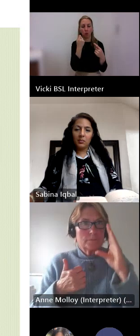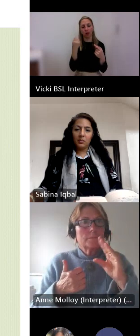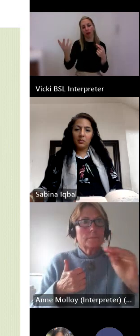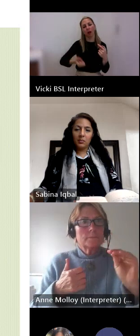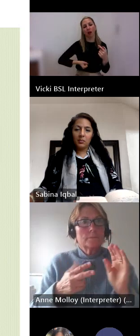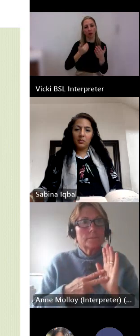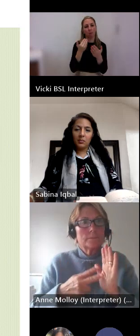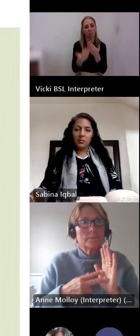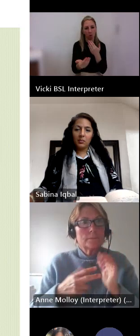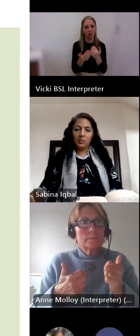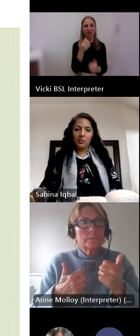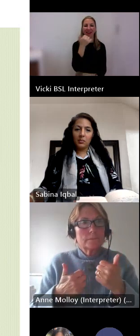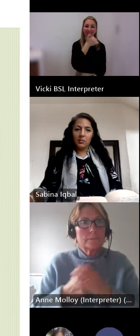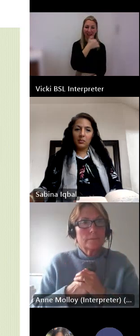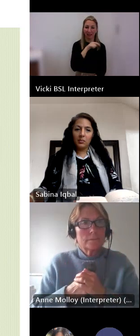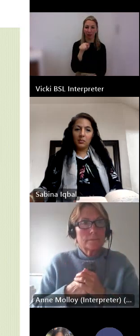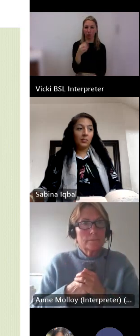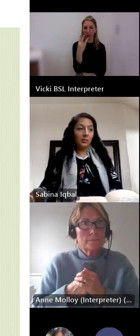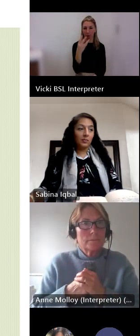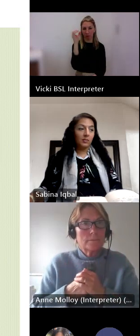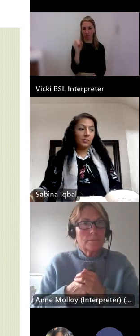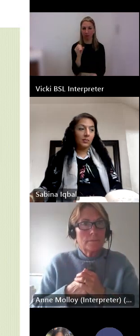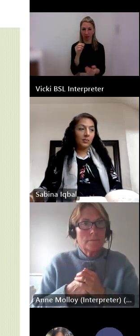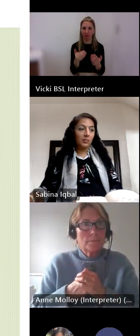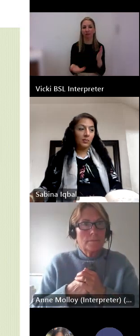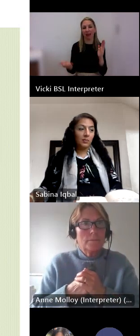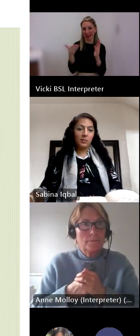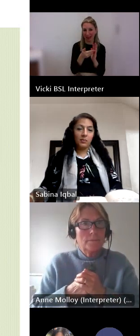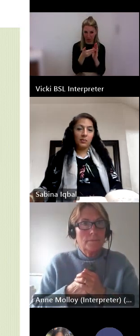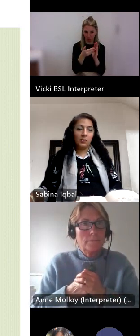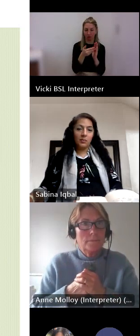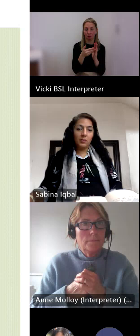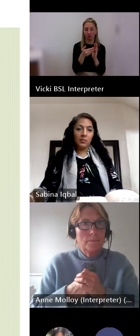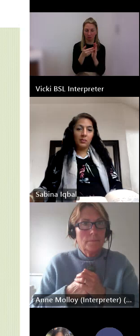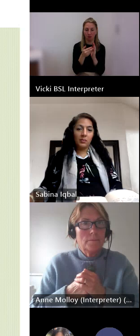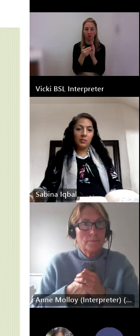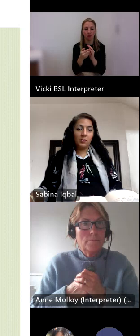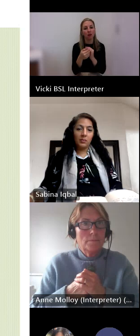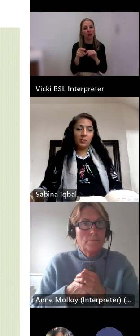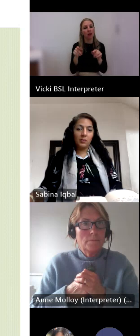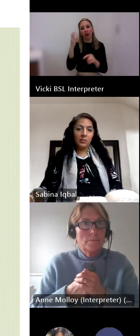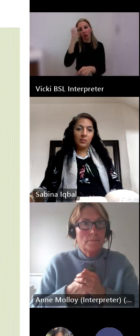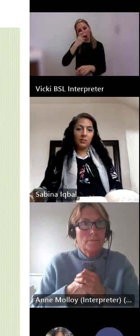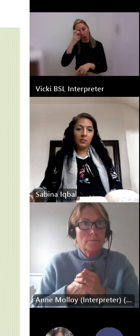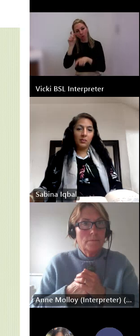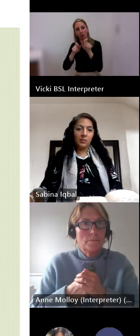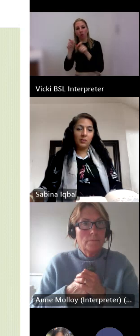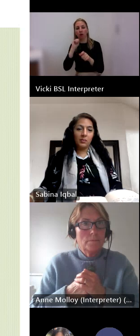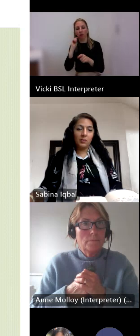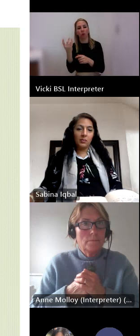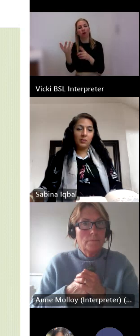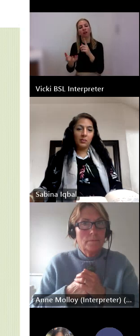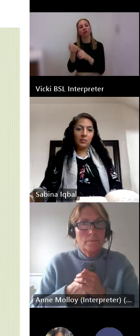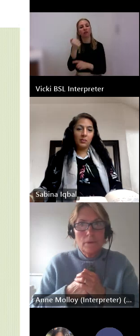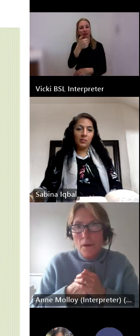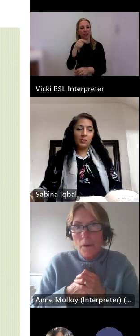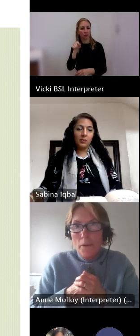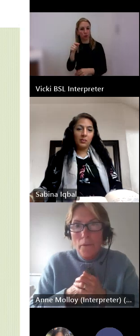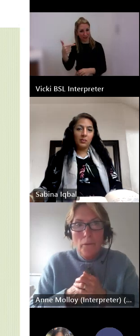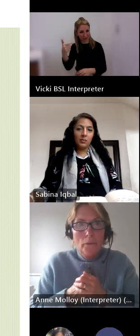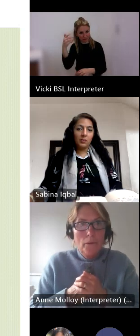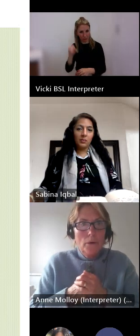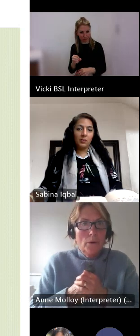more, 16.3% extra, and the older workers will get a 6.7% increase. So that's great.